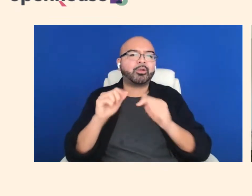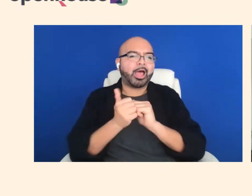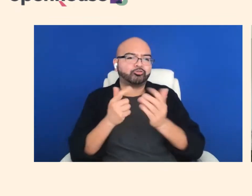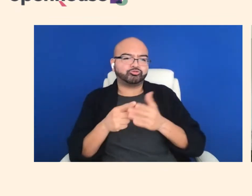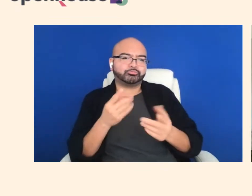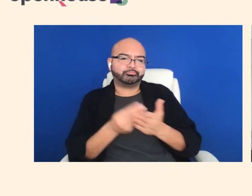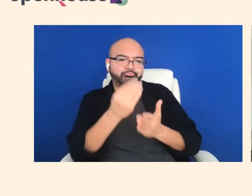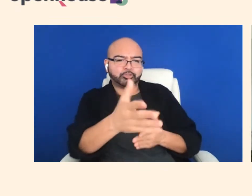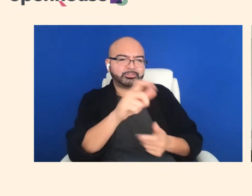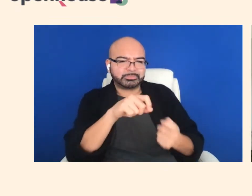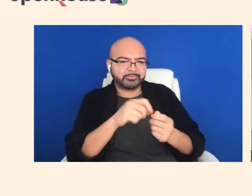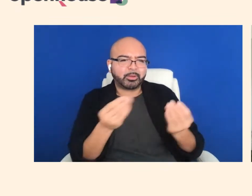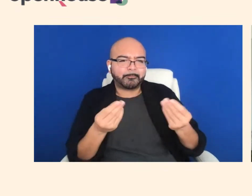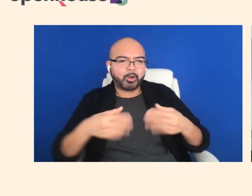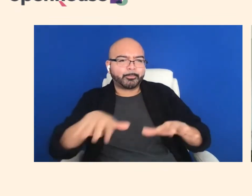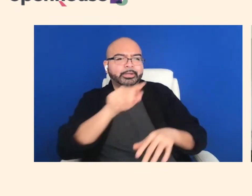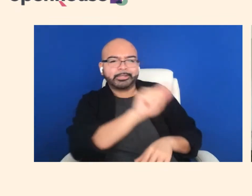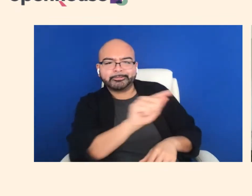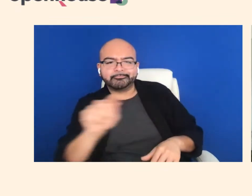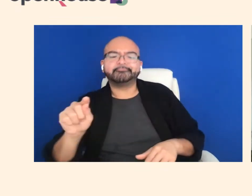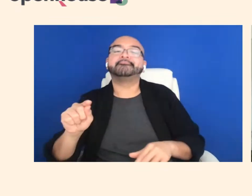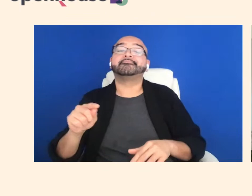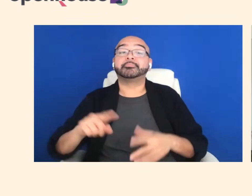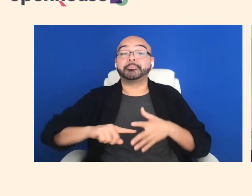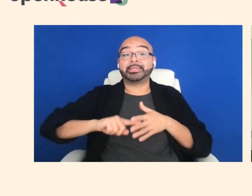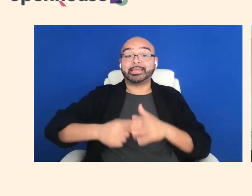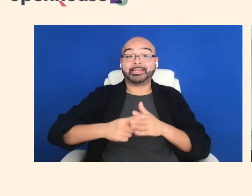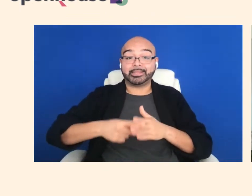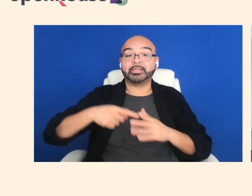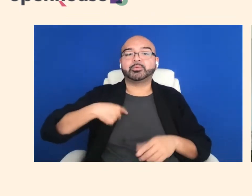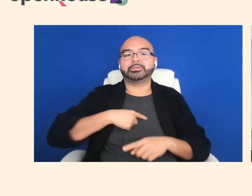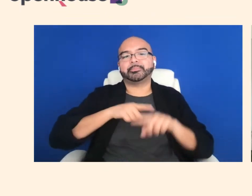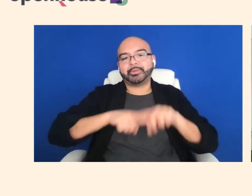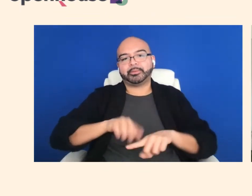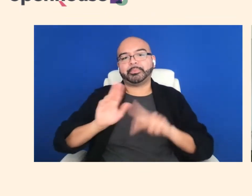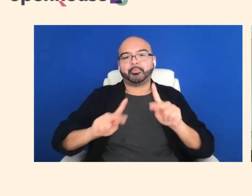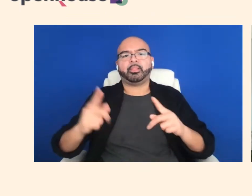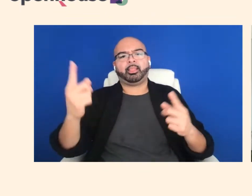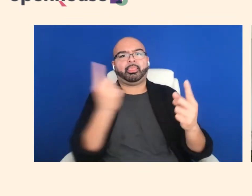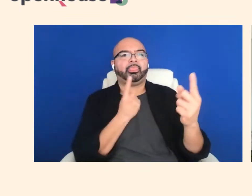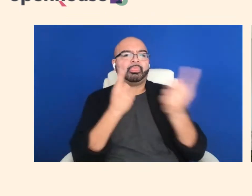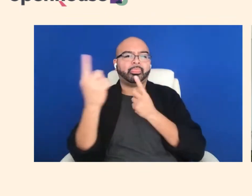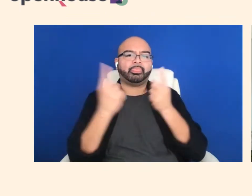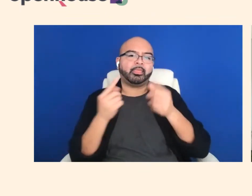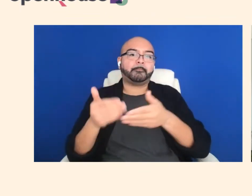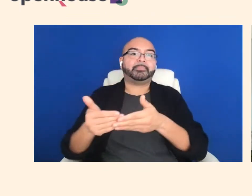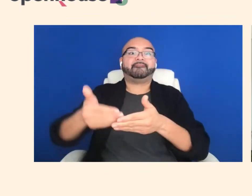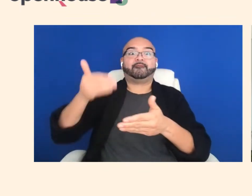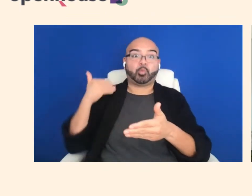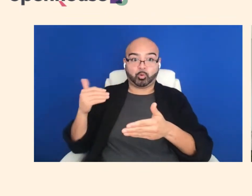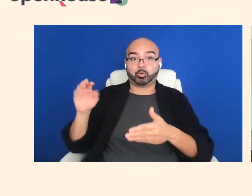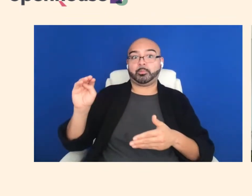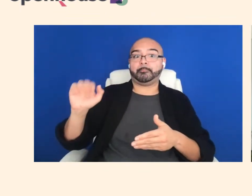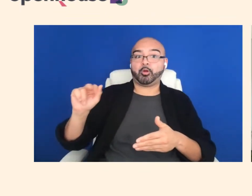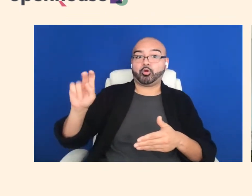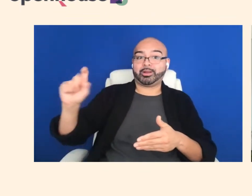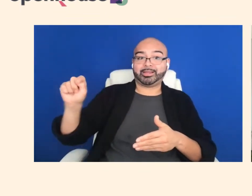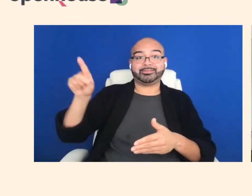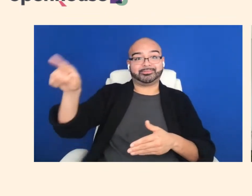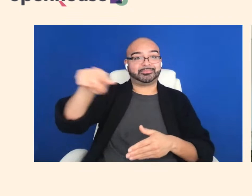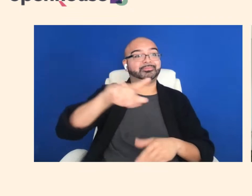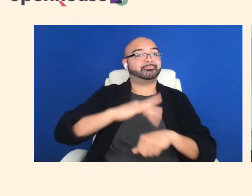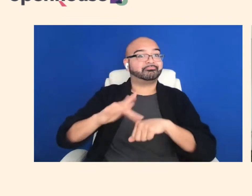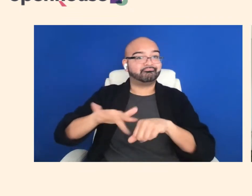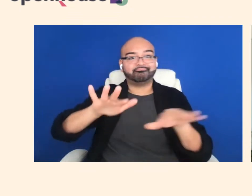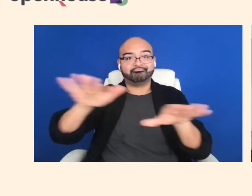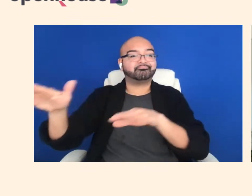in the beginning, we really depended on folks coming to us in advance of the market with opportunities. In the case